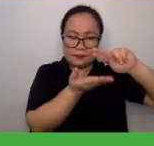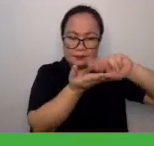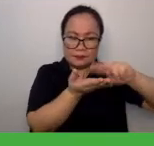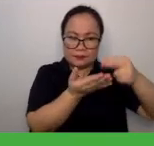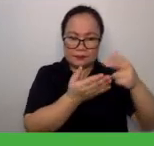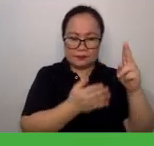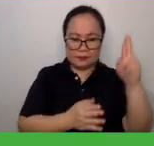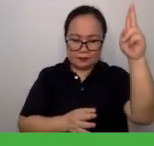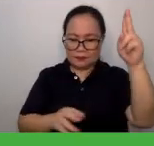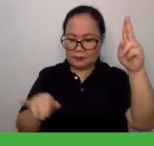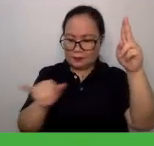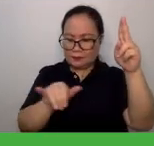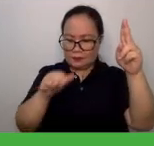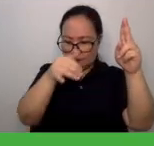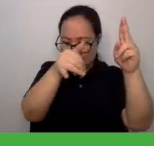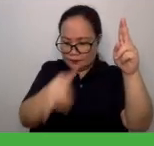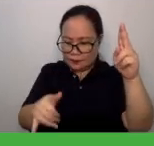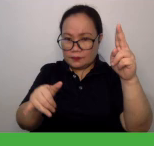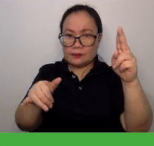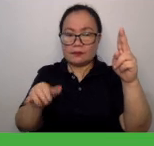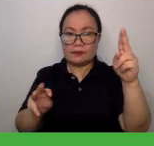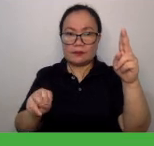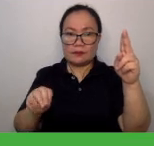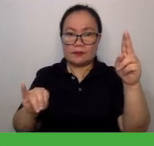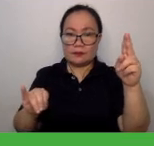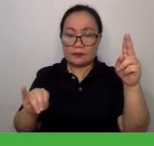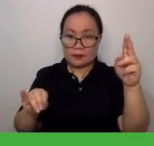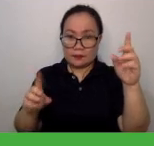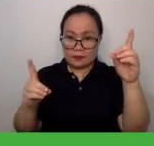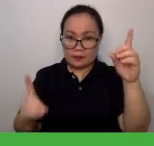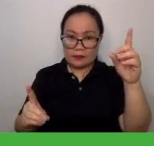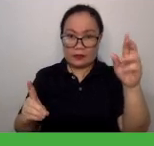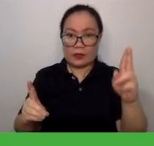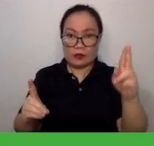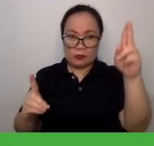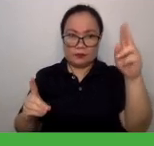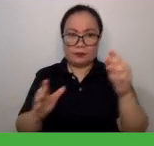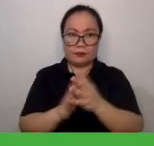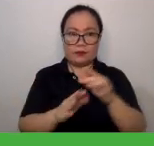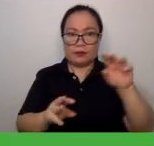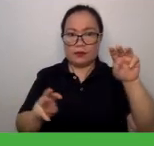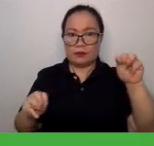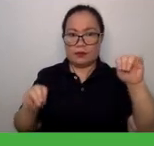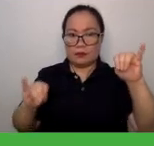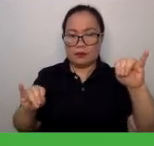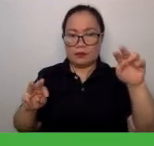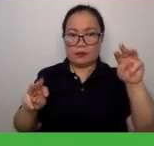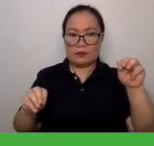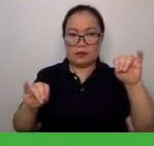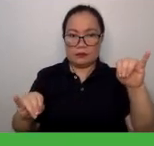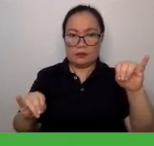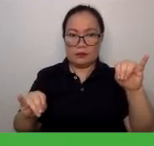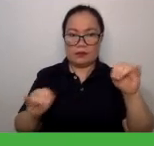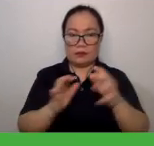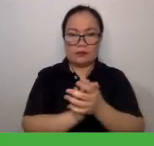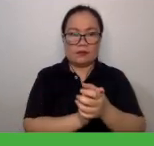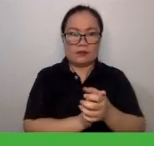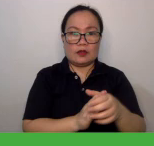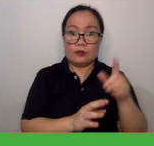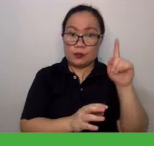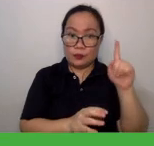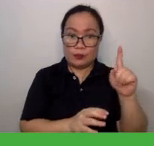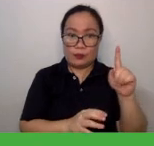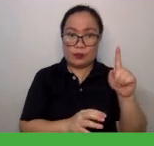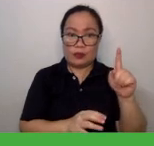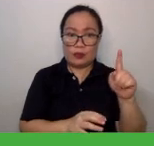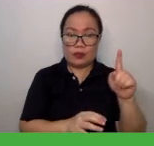po ang denominator. Okay? Now, since mile and kilometer tayo, mile, kilometer, so for every